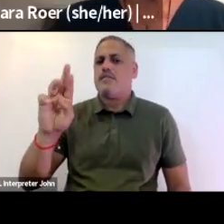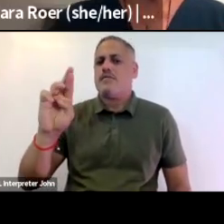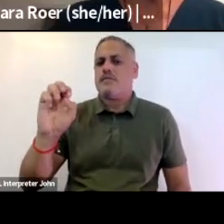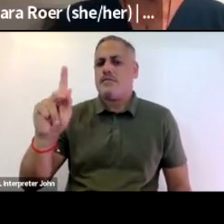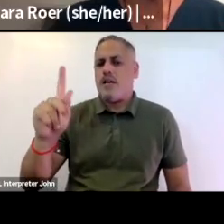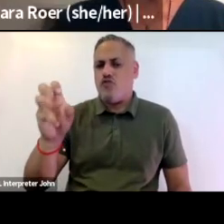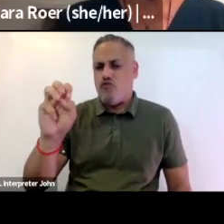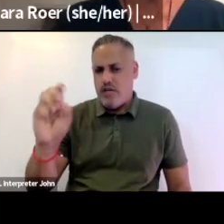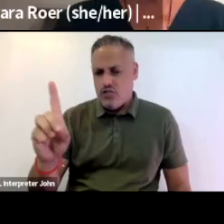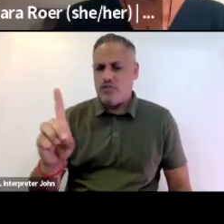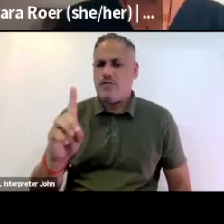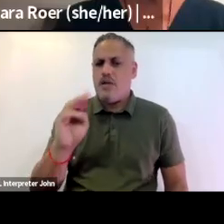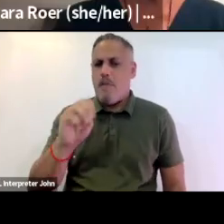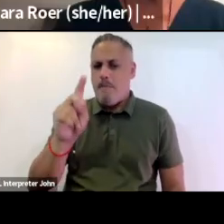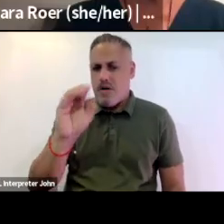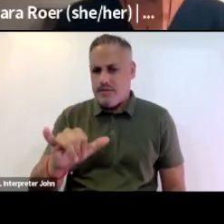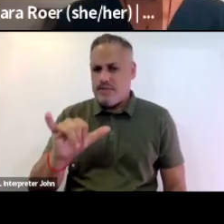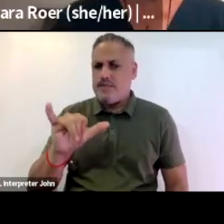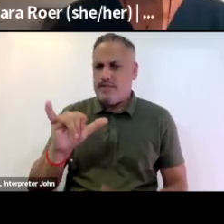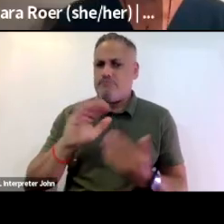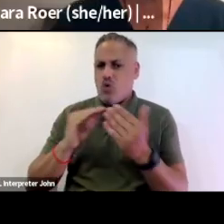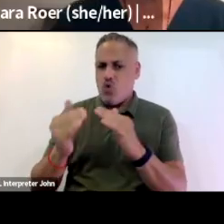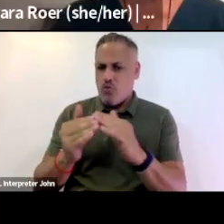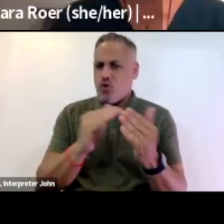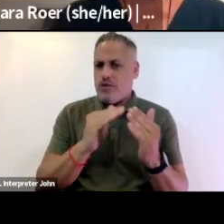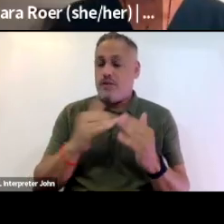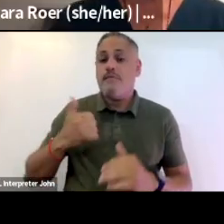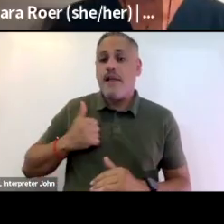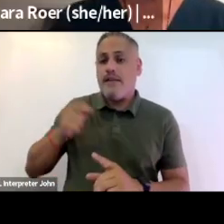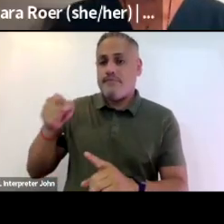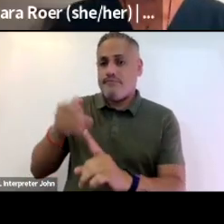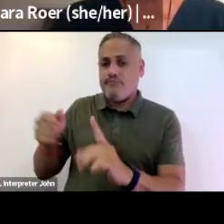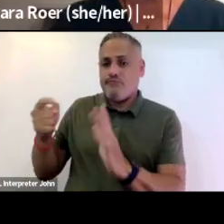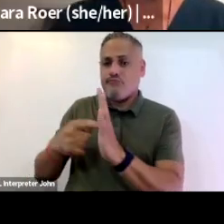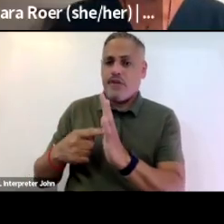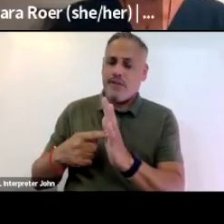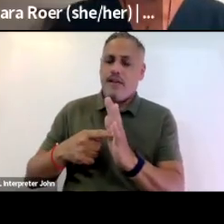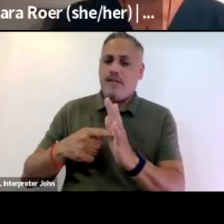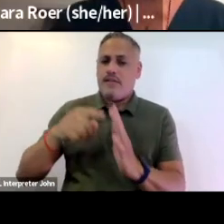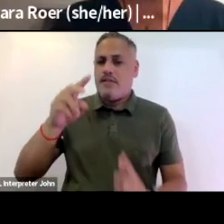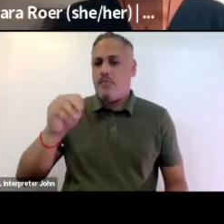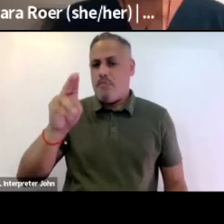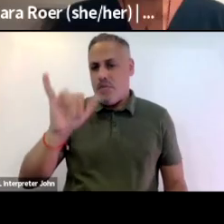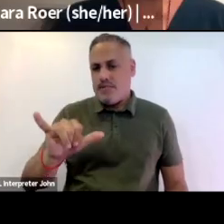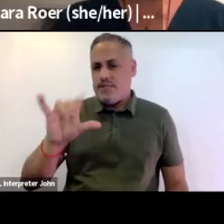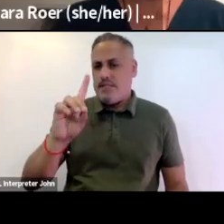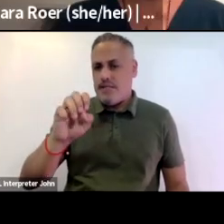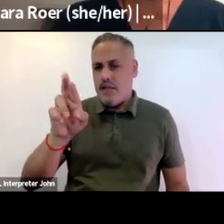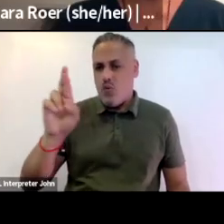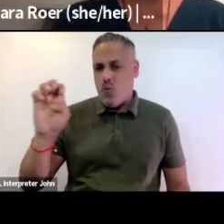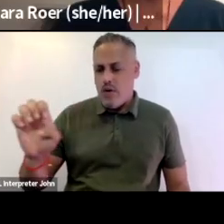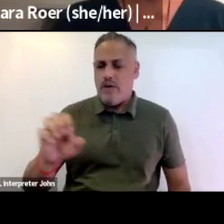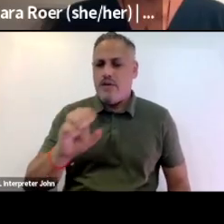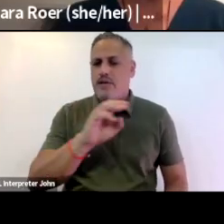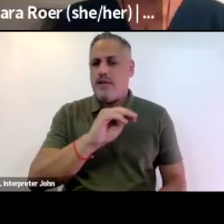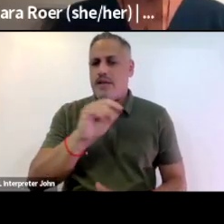in Bullard, Wisconsin. In Canada, these folks are recognized as the Munsee Delaware Nation and the Moravian of the